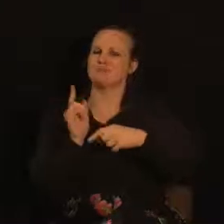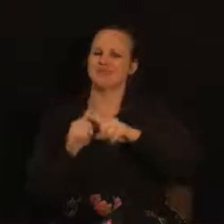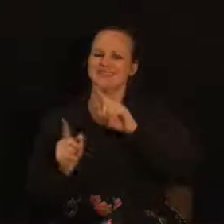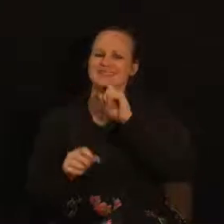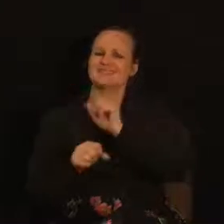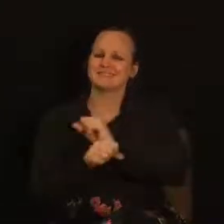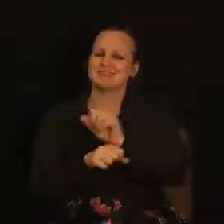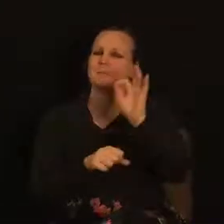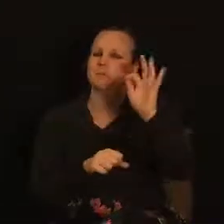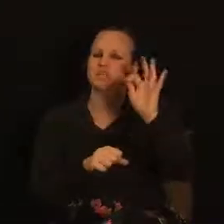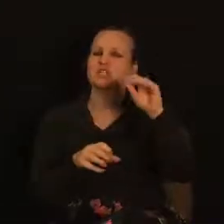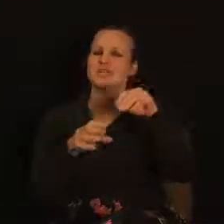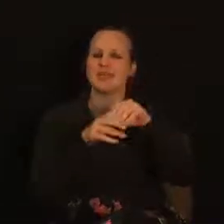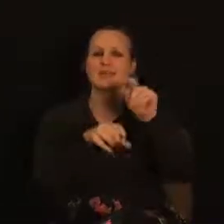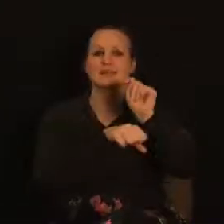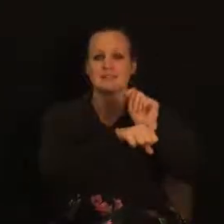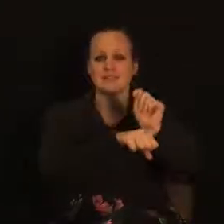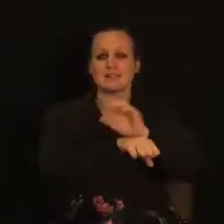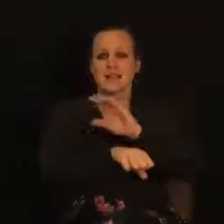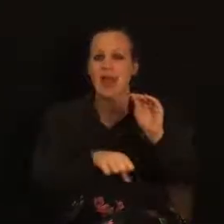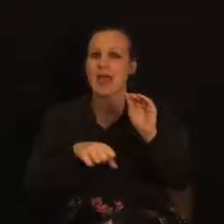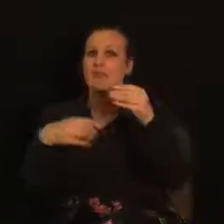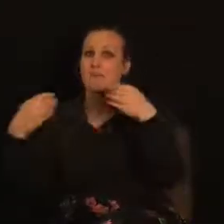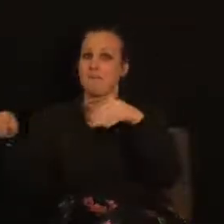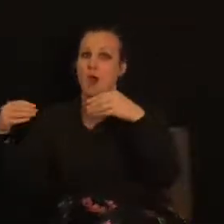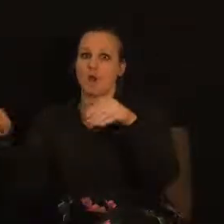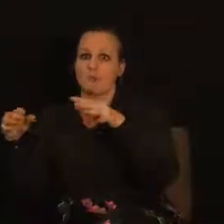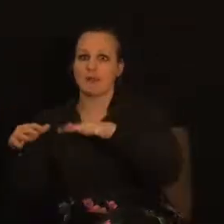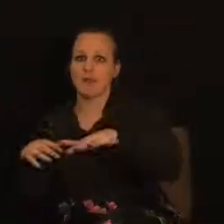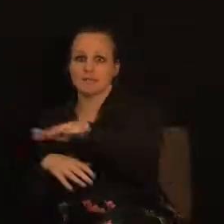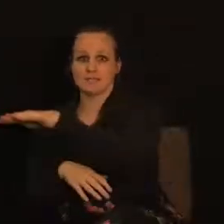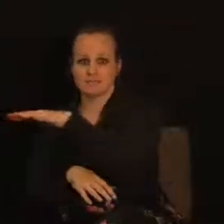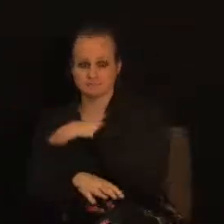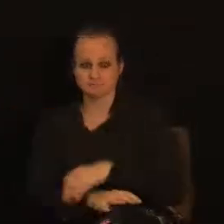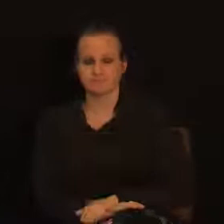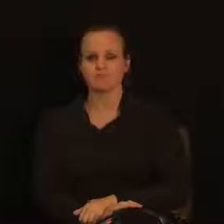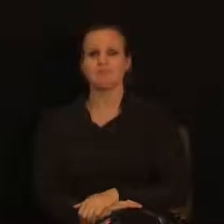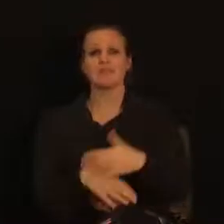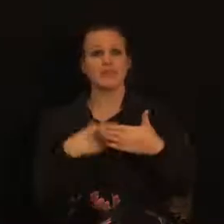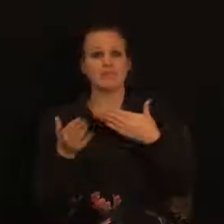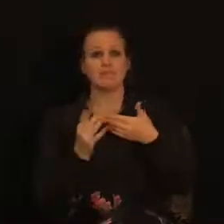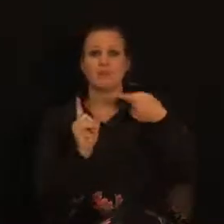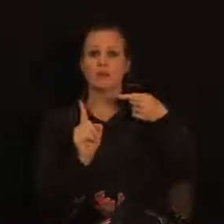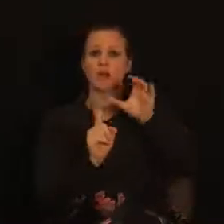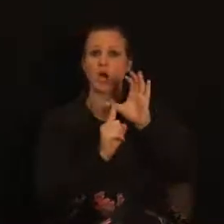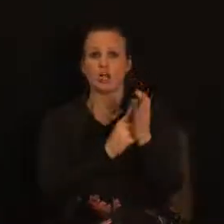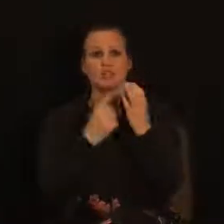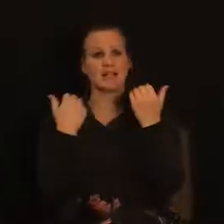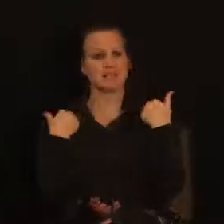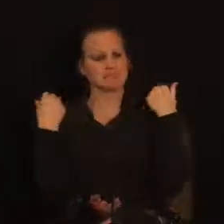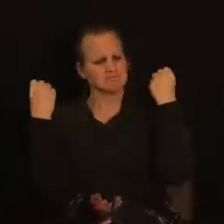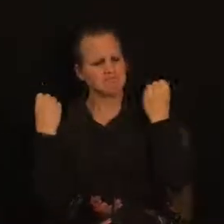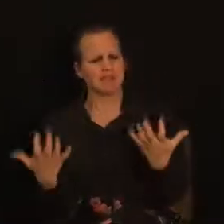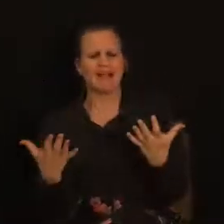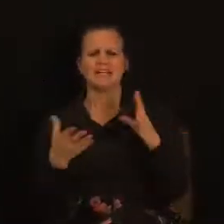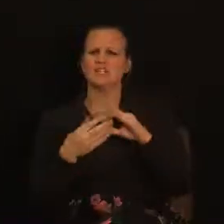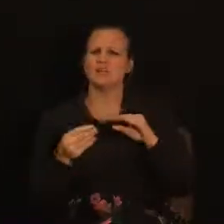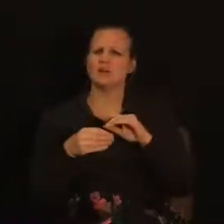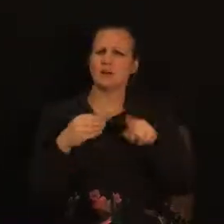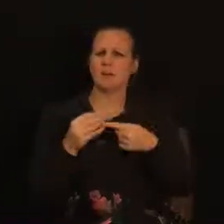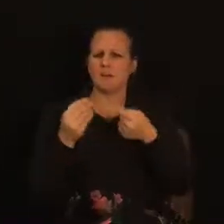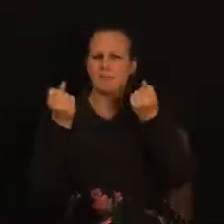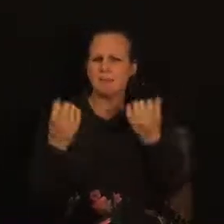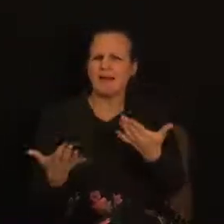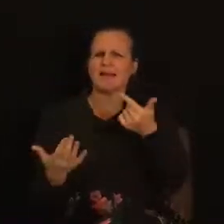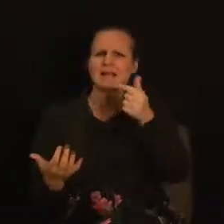the synagogues and in the marketplace. And even though this is a culture that has many stories about many gods,